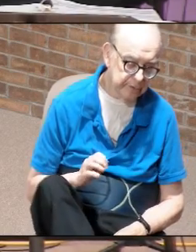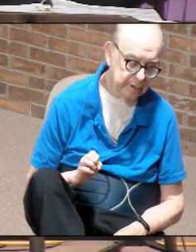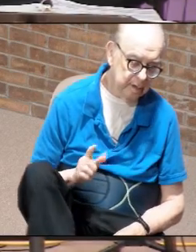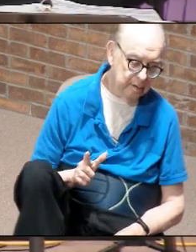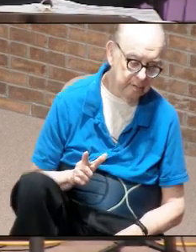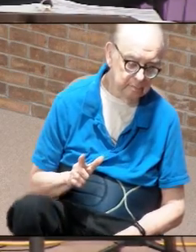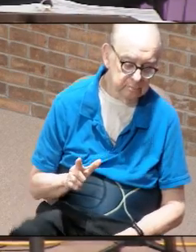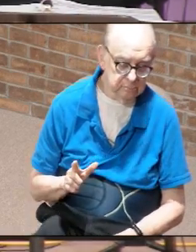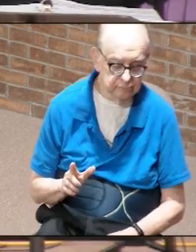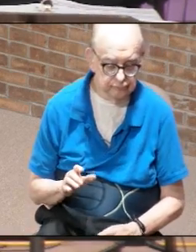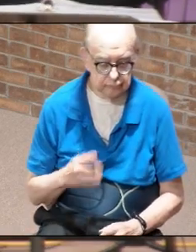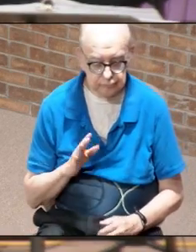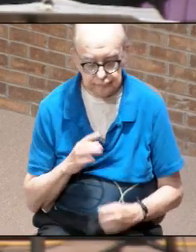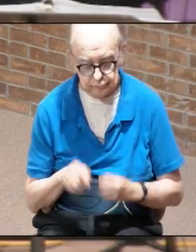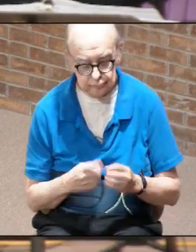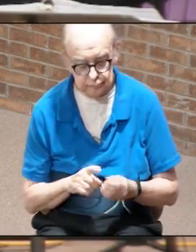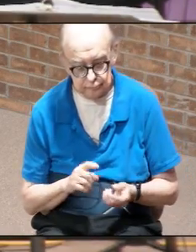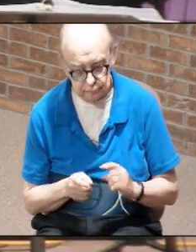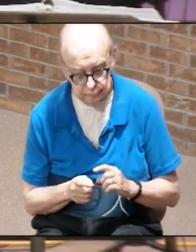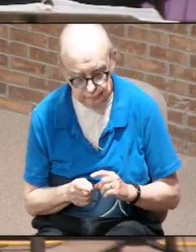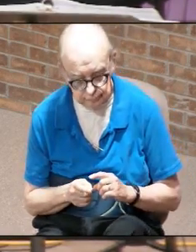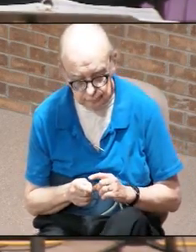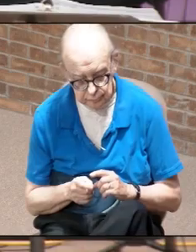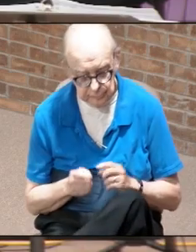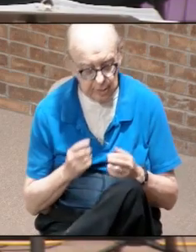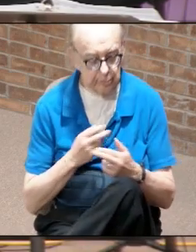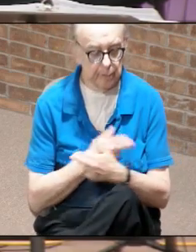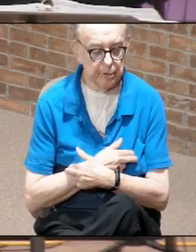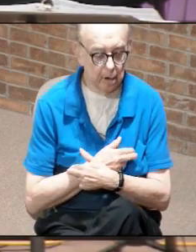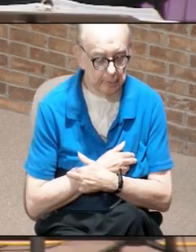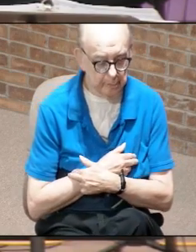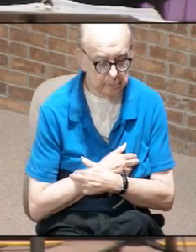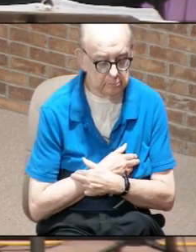about how that they changed their retirement,